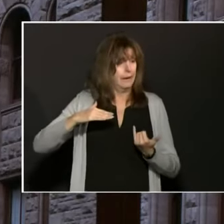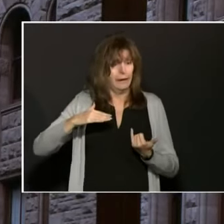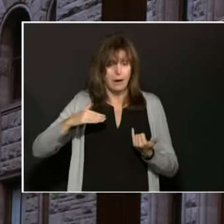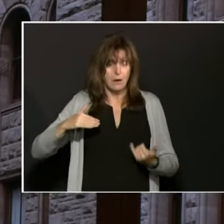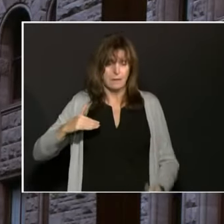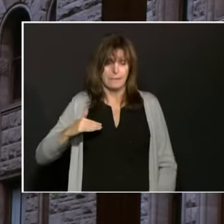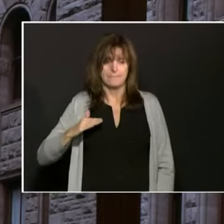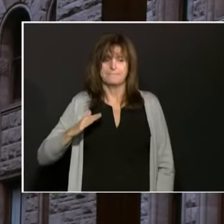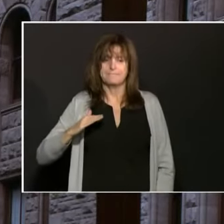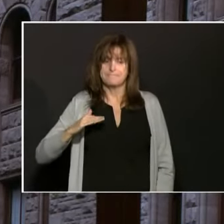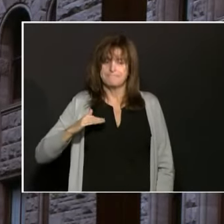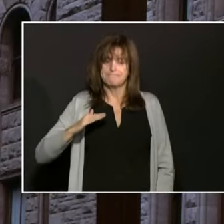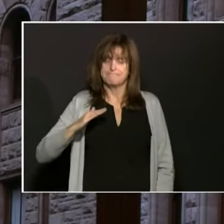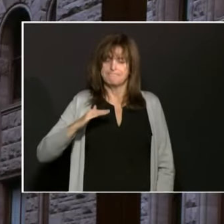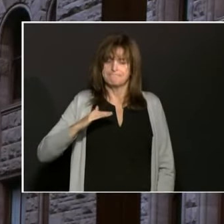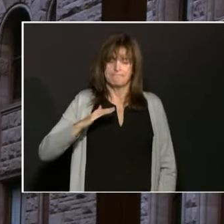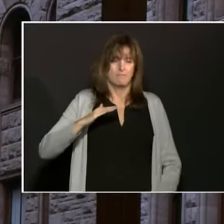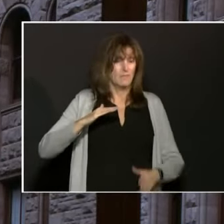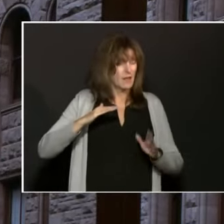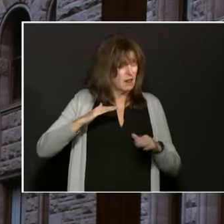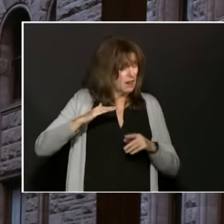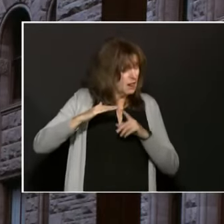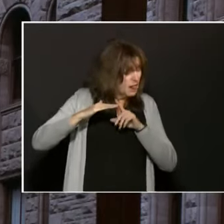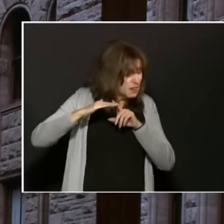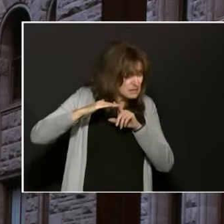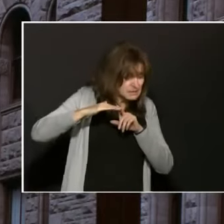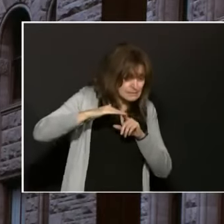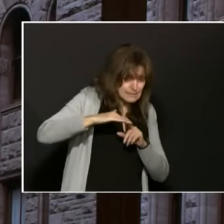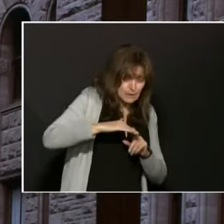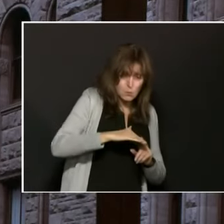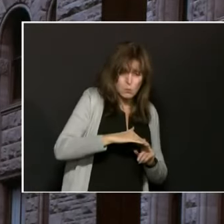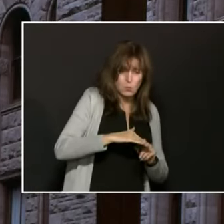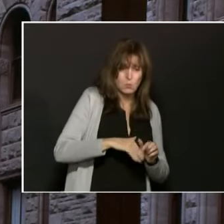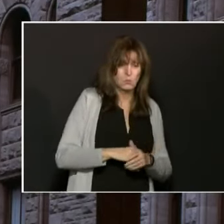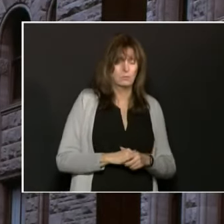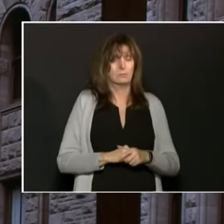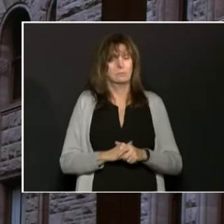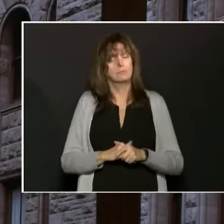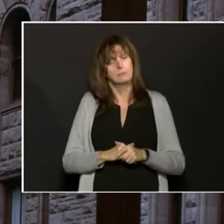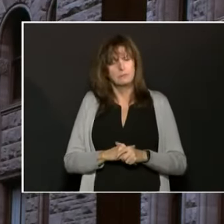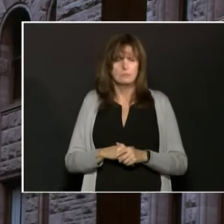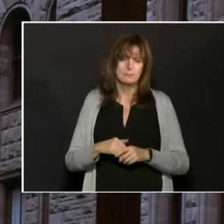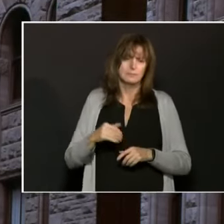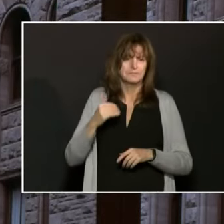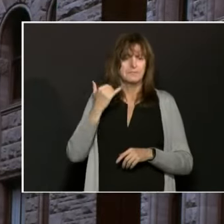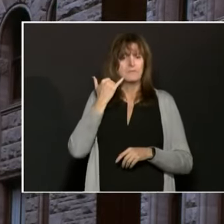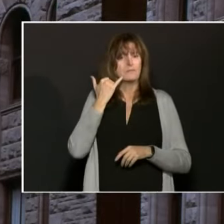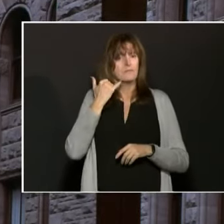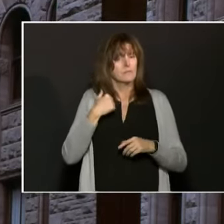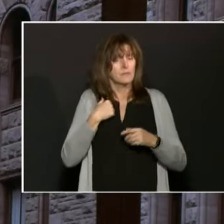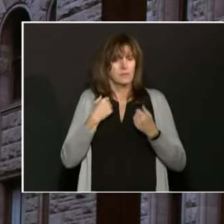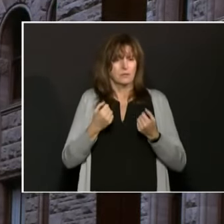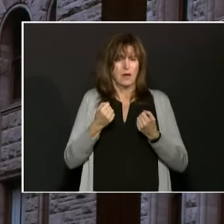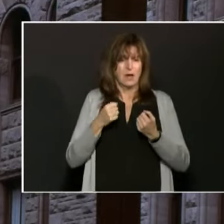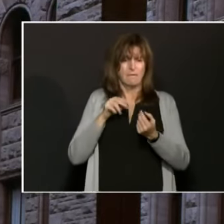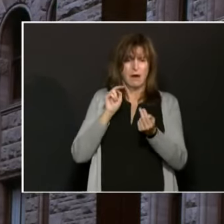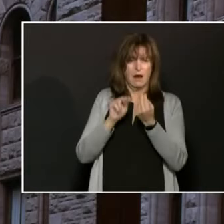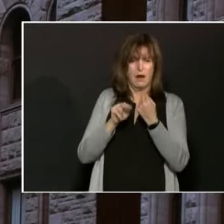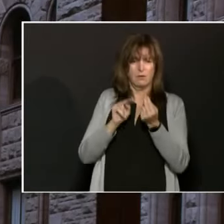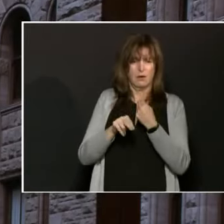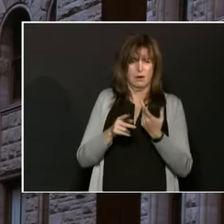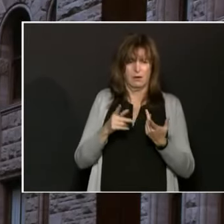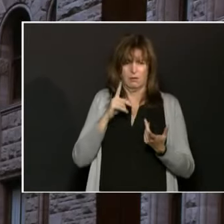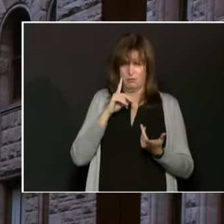And I can tell you when I'm required to drive on the highways and that, the traffic load is very similar to like it is during a non-COVID